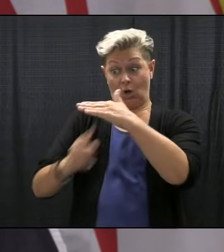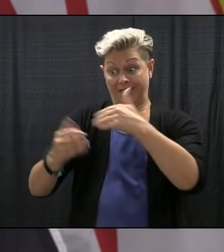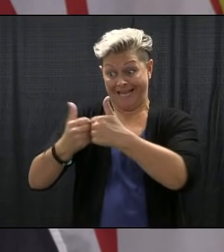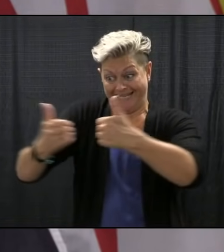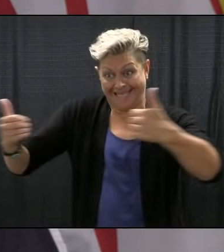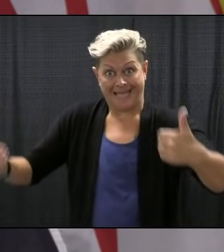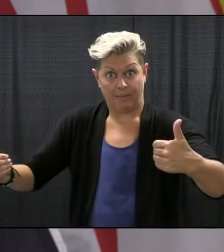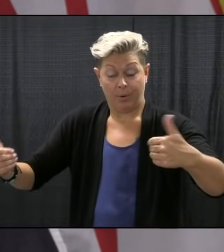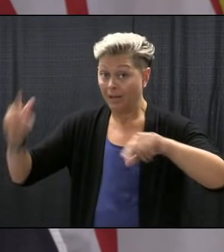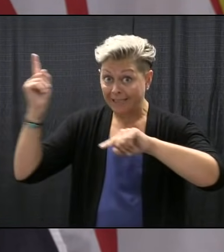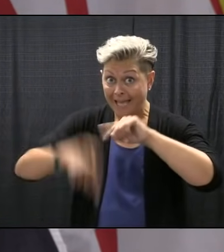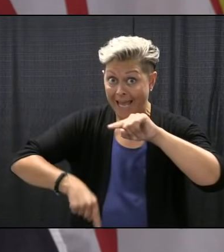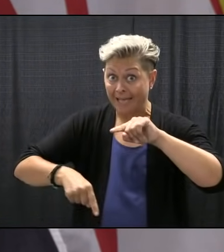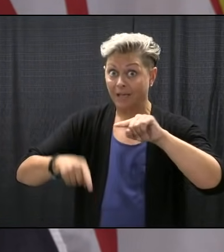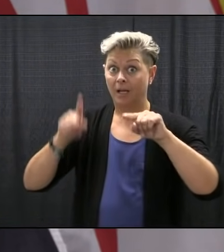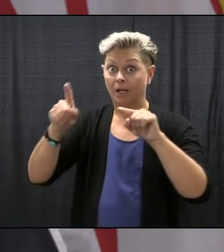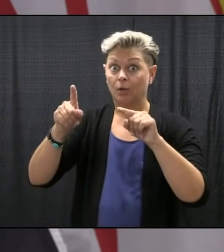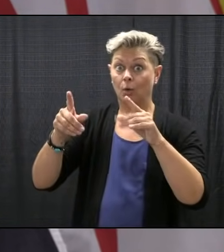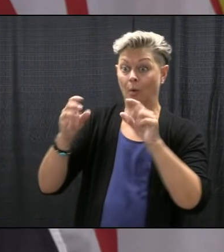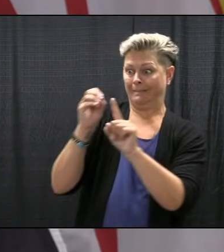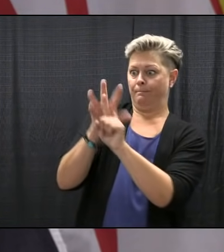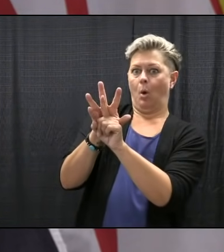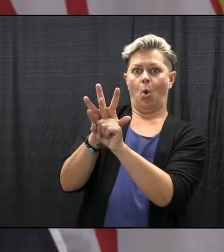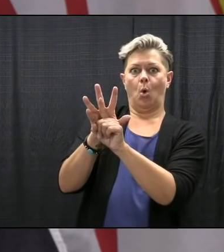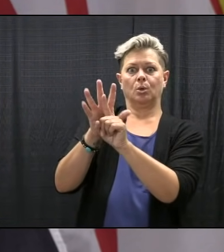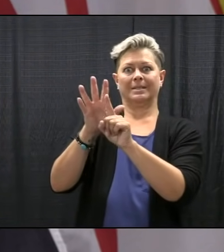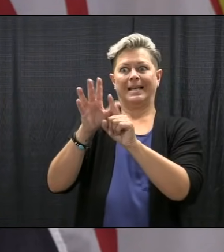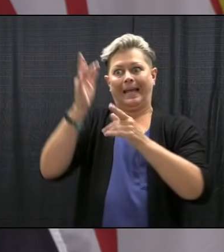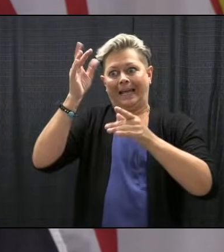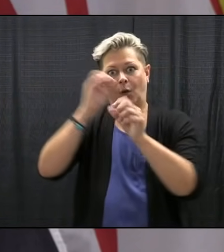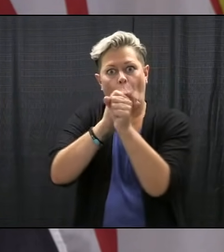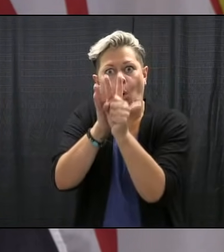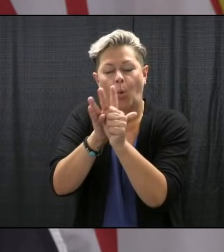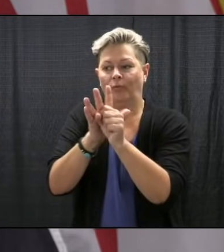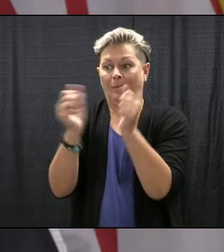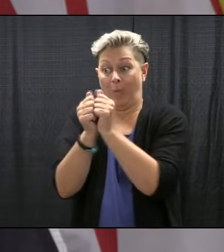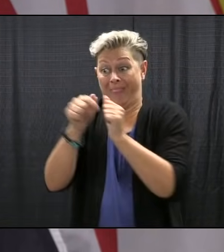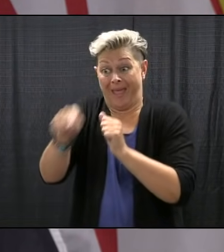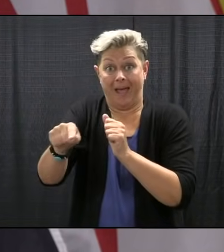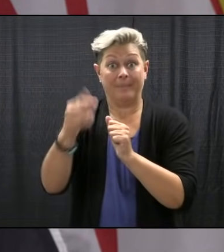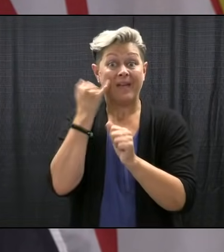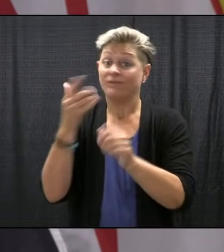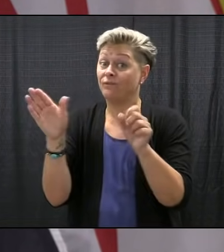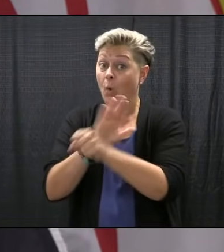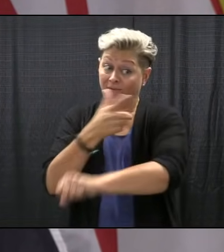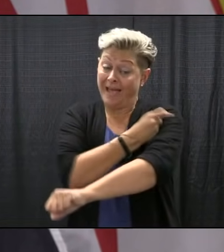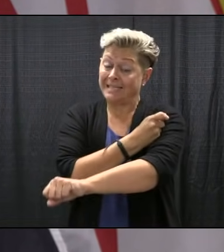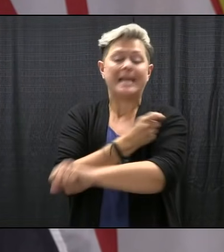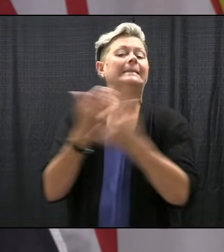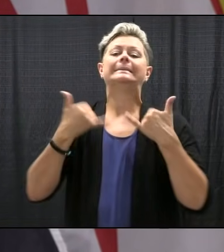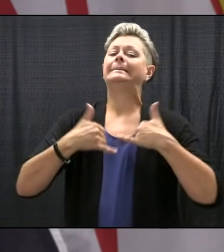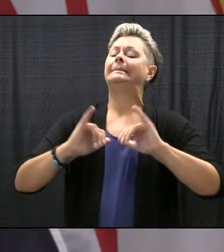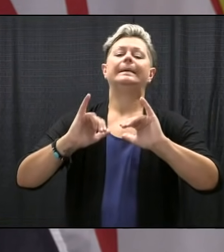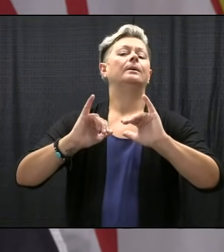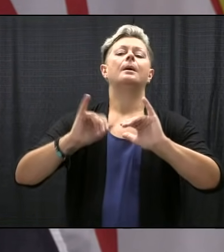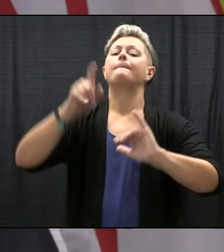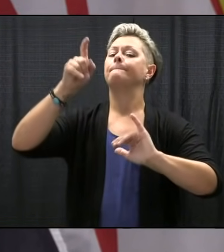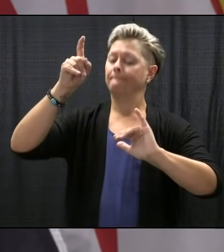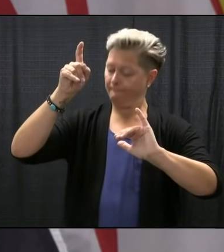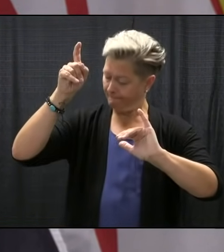having continued exposure to active COVID disease, even if you're fully vaccinated, in that situation,